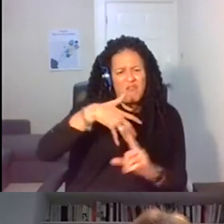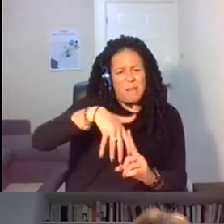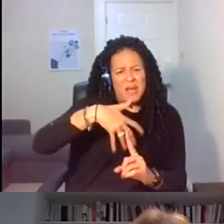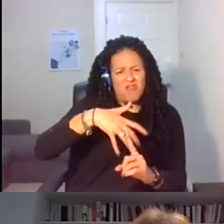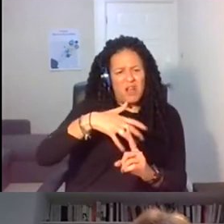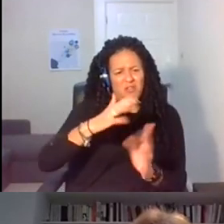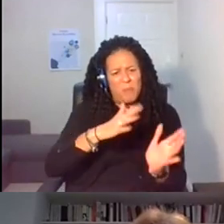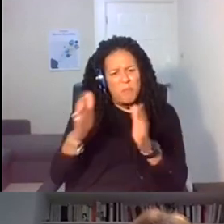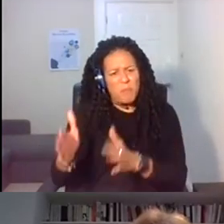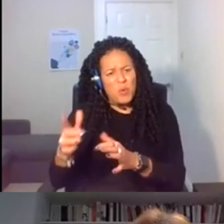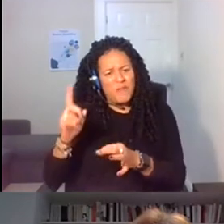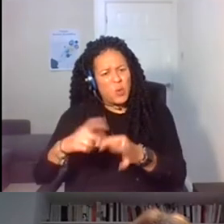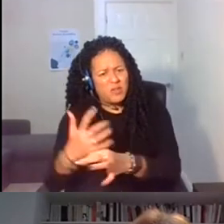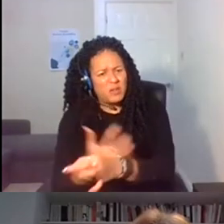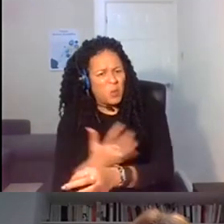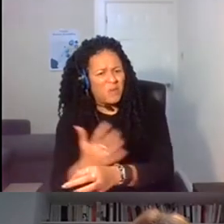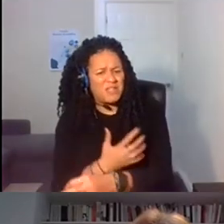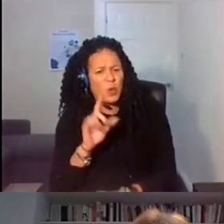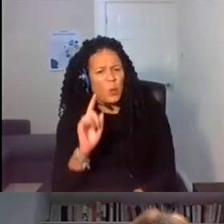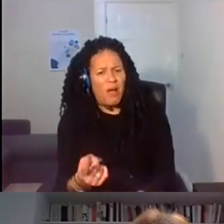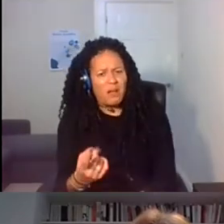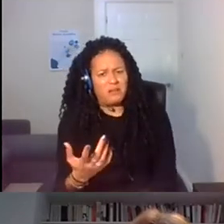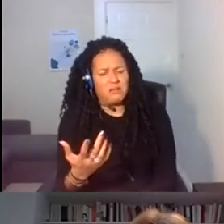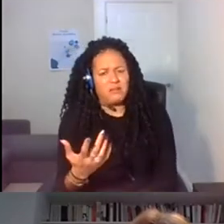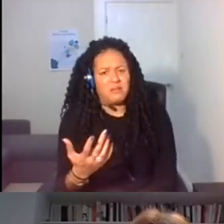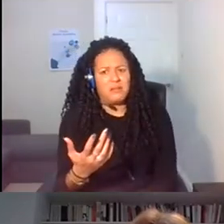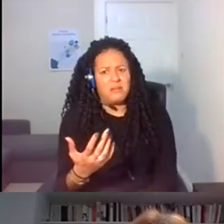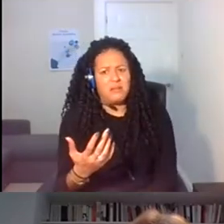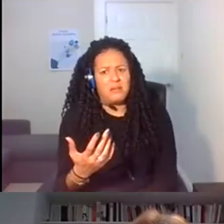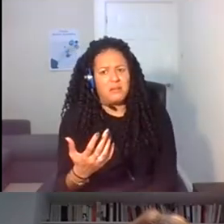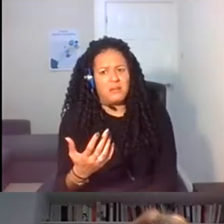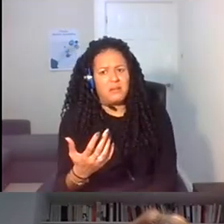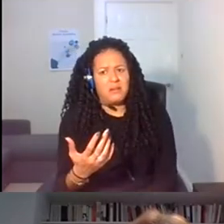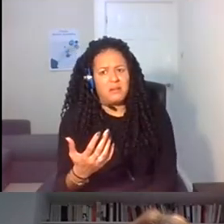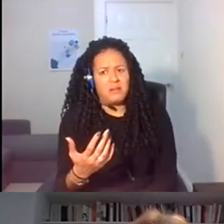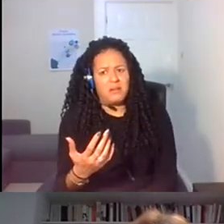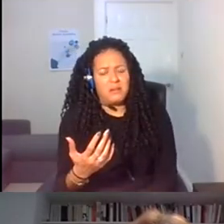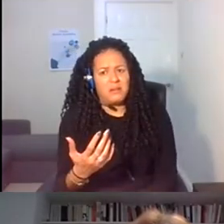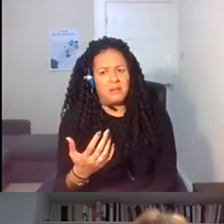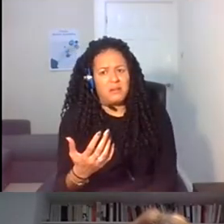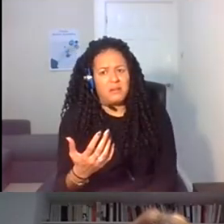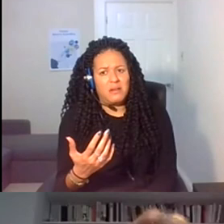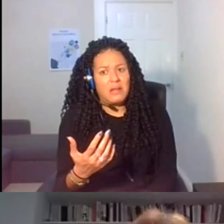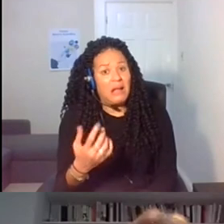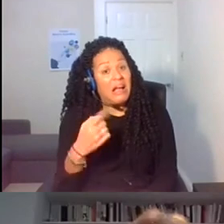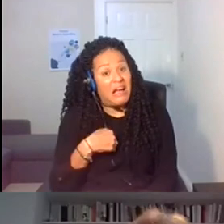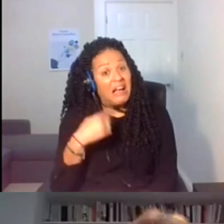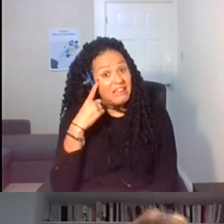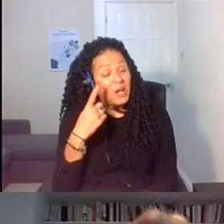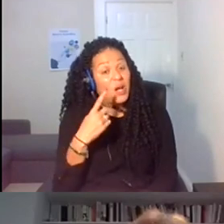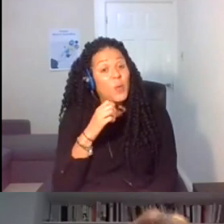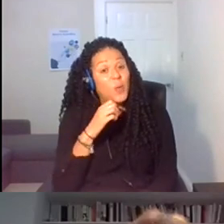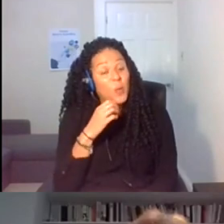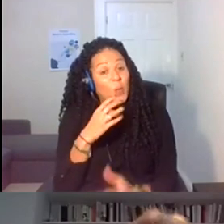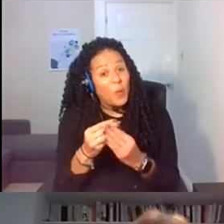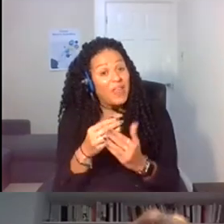move towards a more fundamental physics PhD. And I think that with enough work and effort, you can